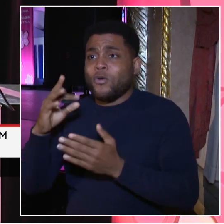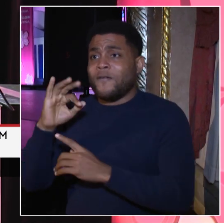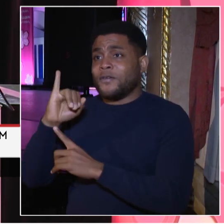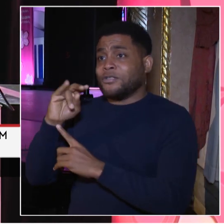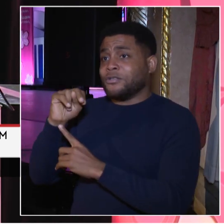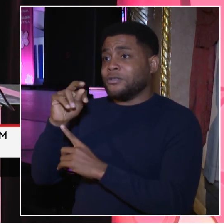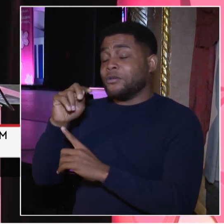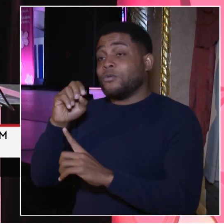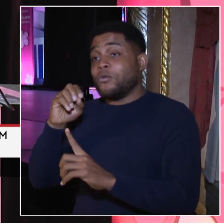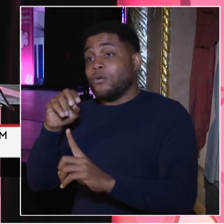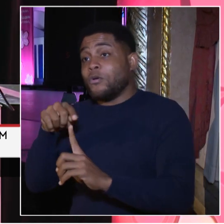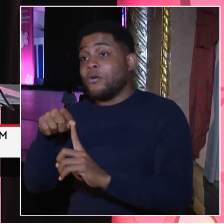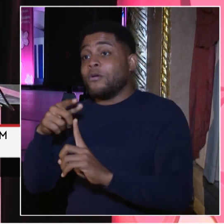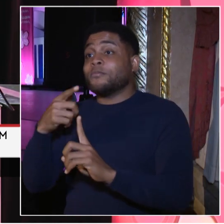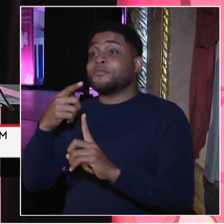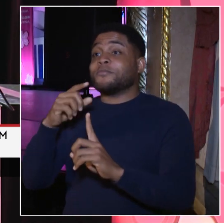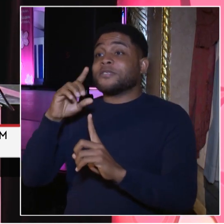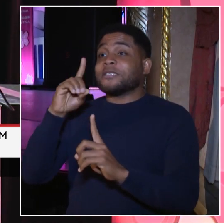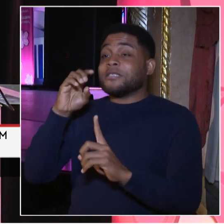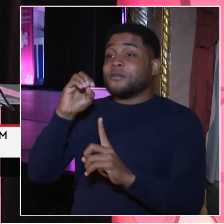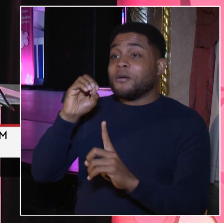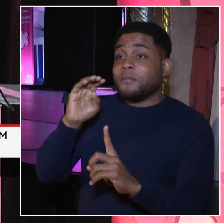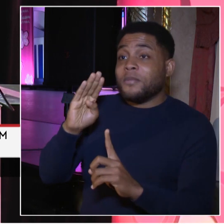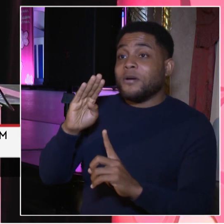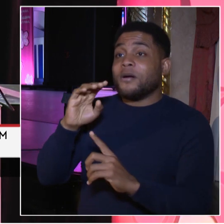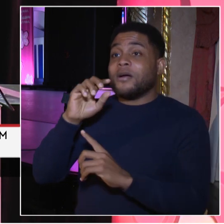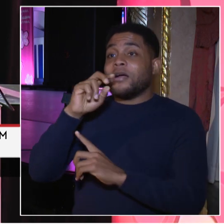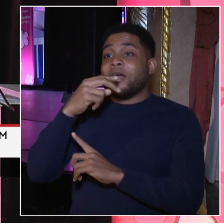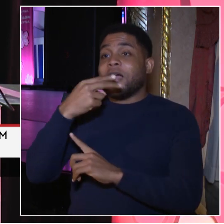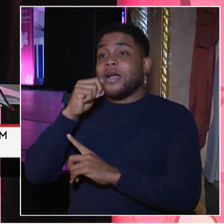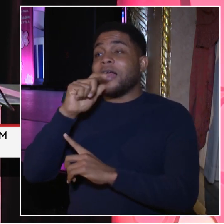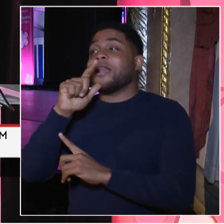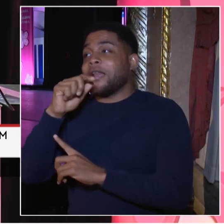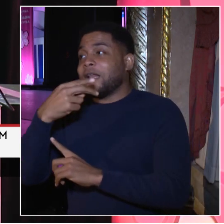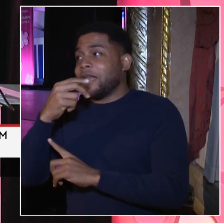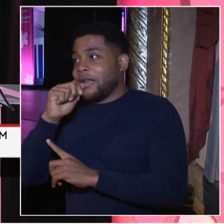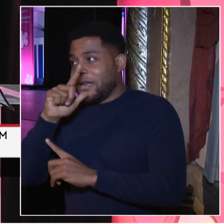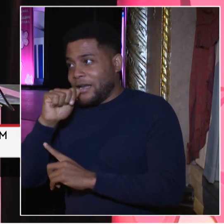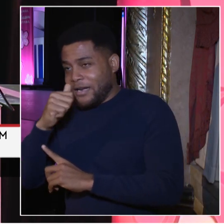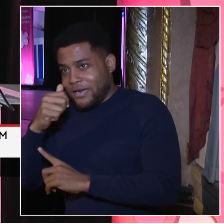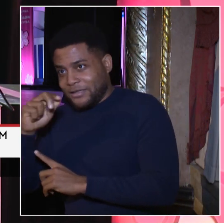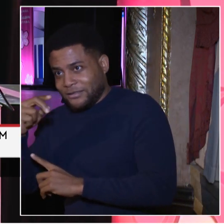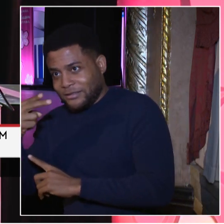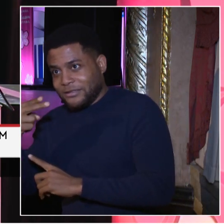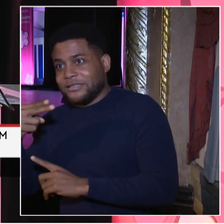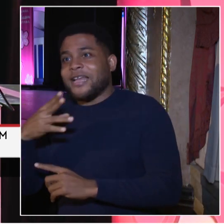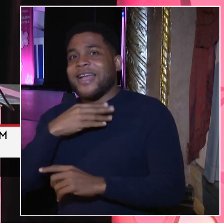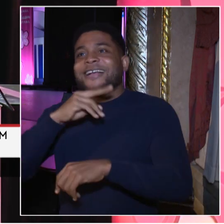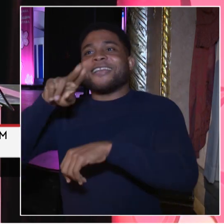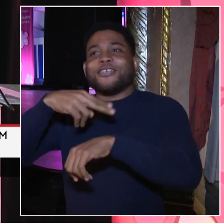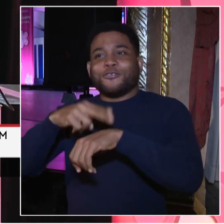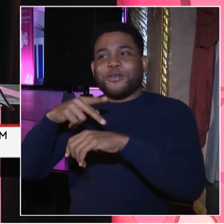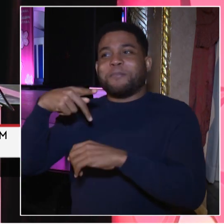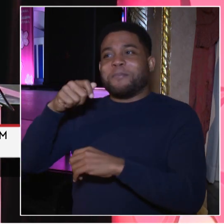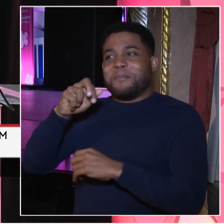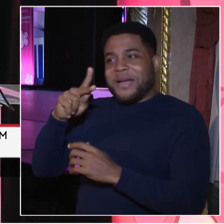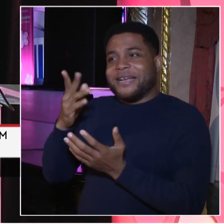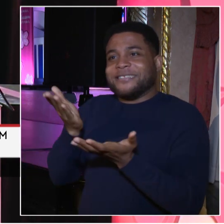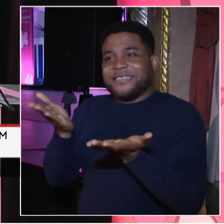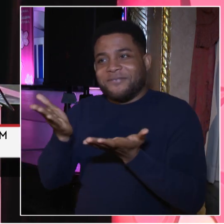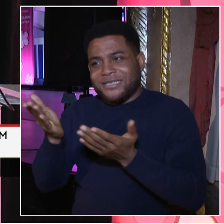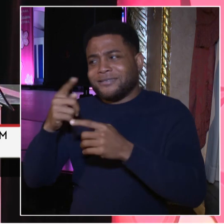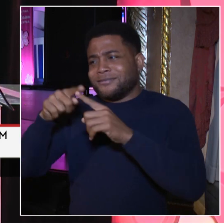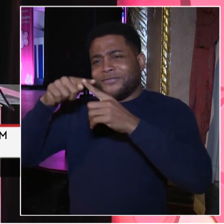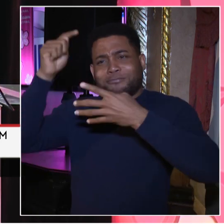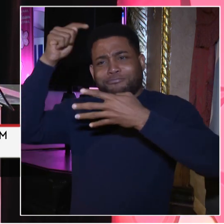well as the Japan Foundation for their hard work and partnership in bringing us together to